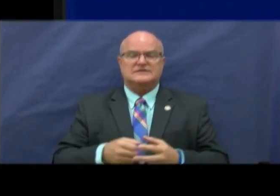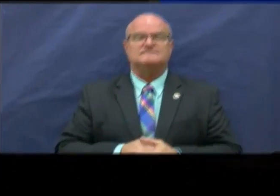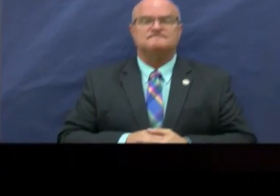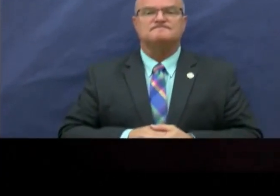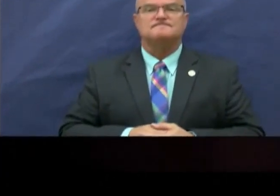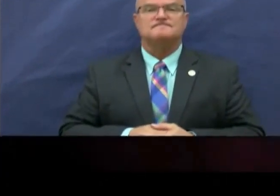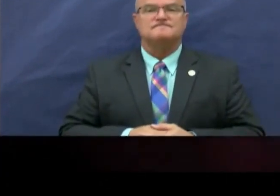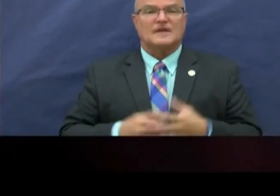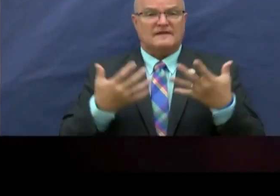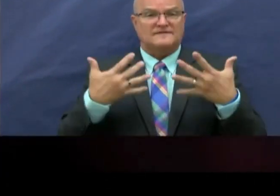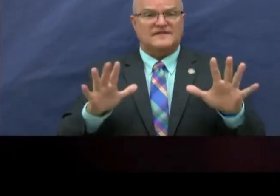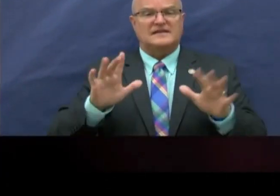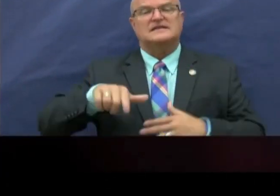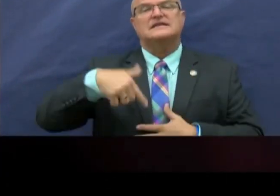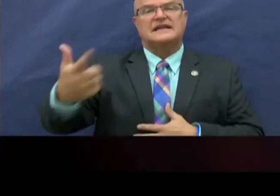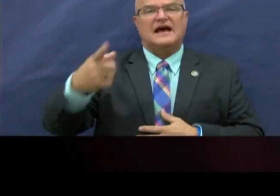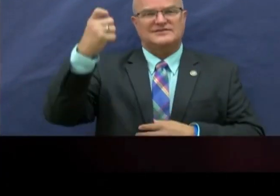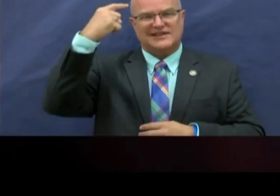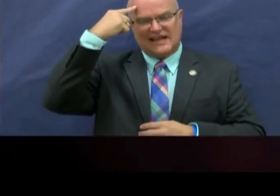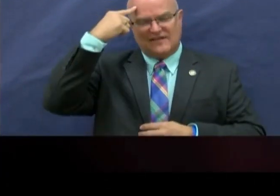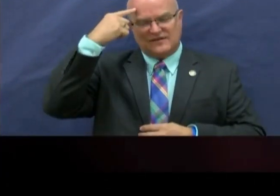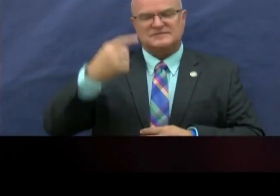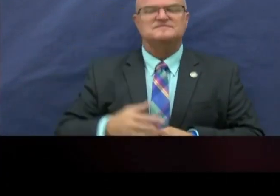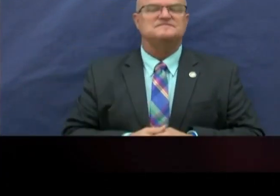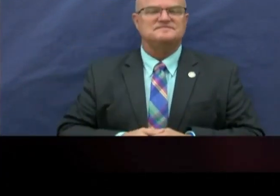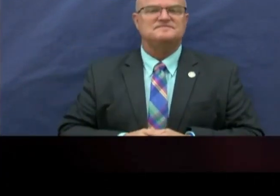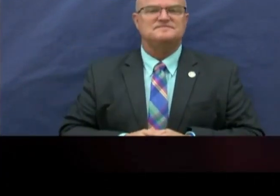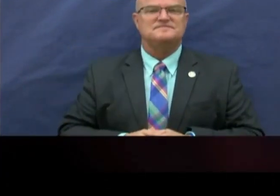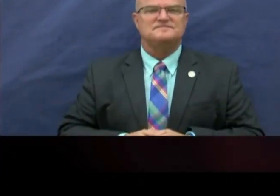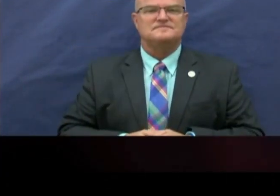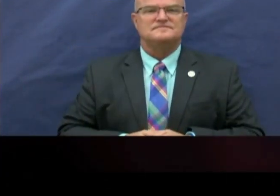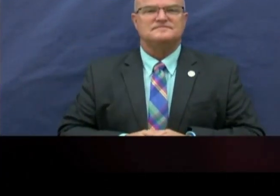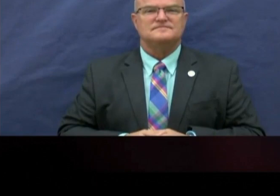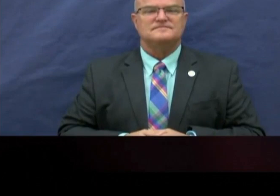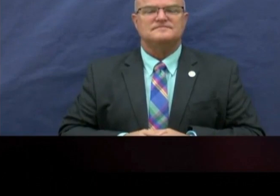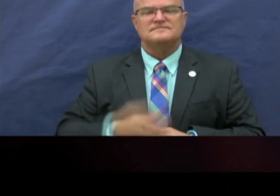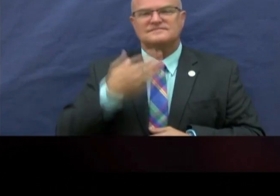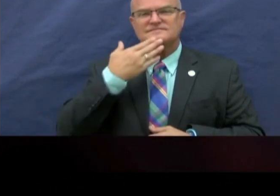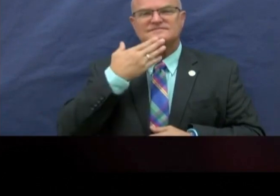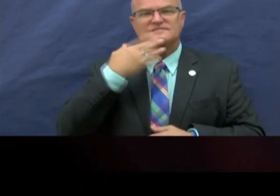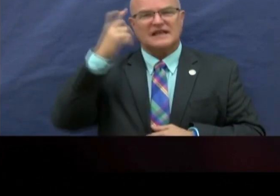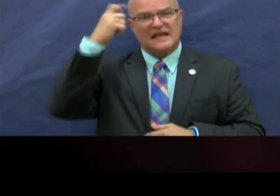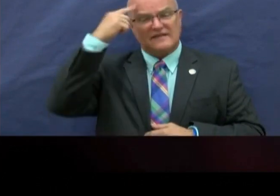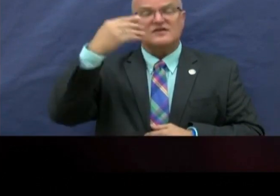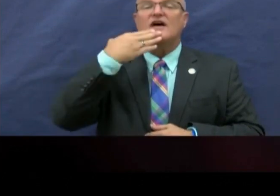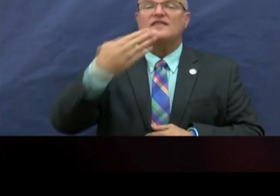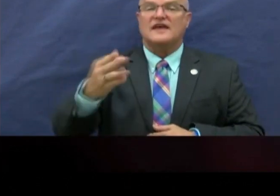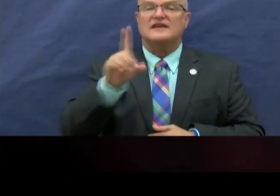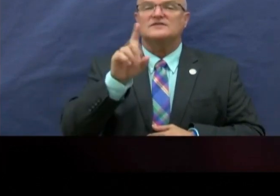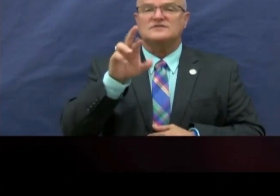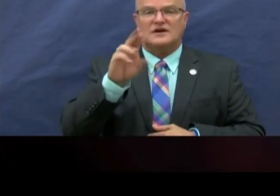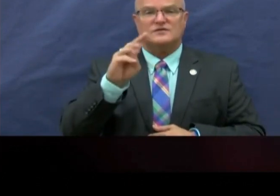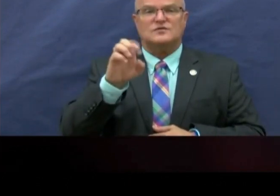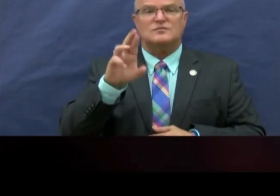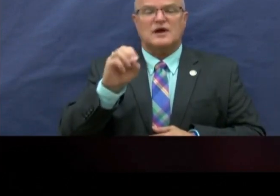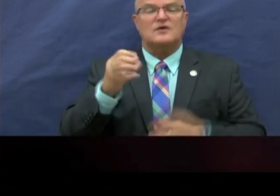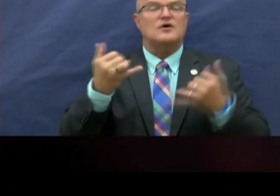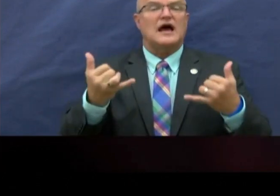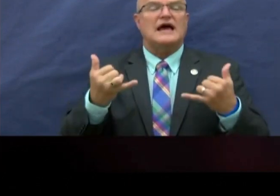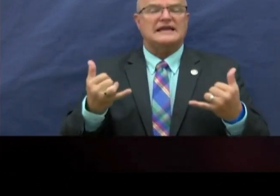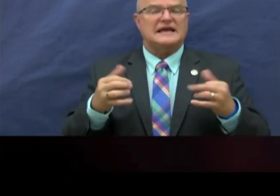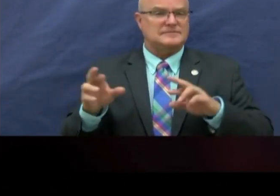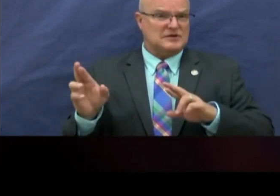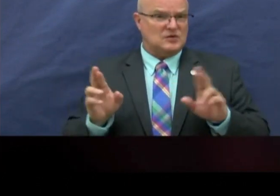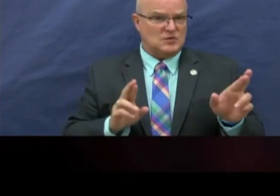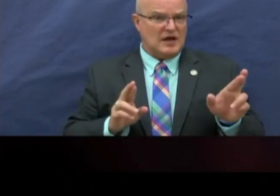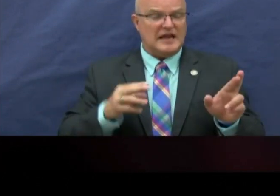and turn that back over to the Governor or Secretary Key. Thank you, Dr. Romero, and let me set the stage for